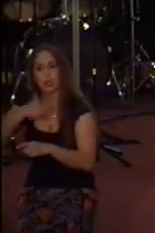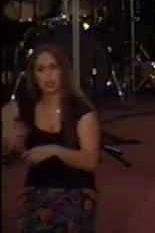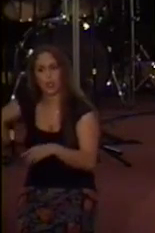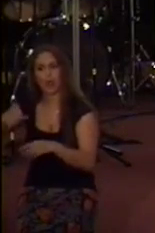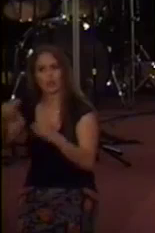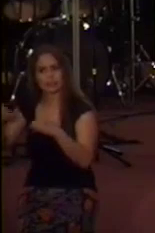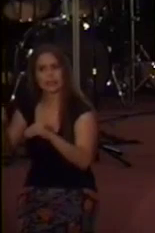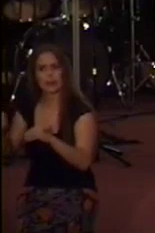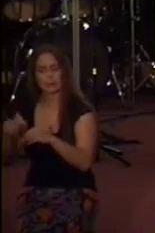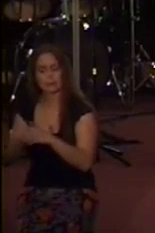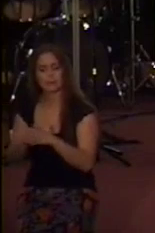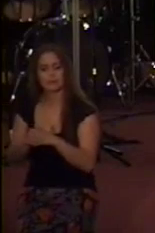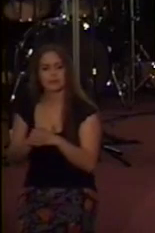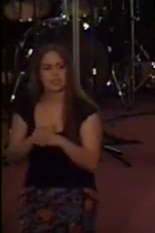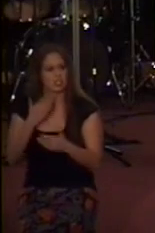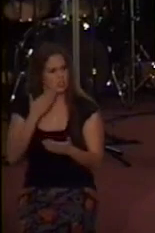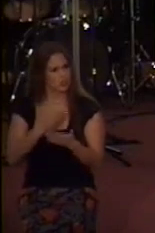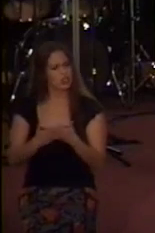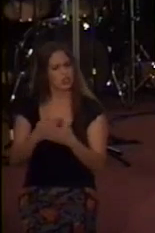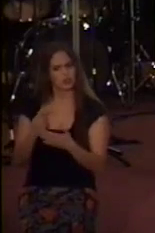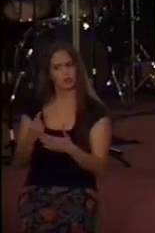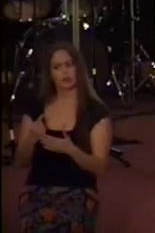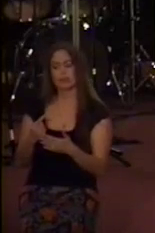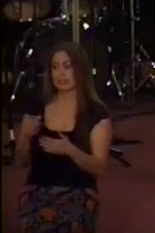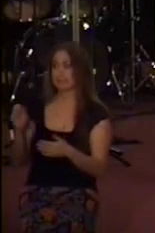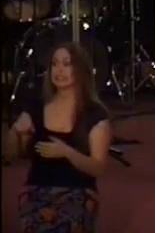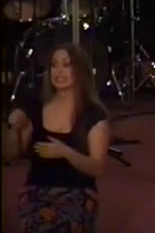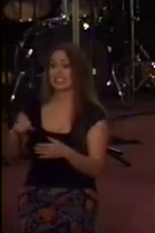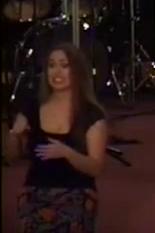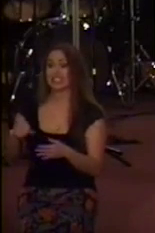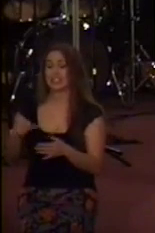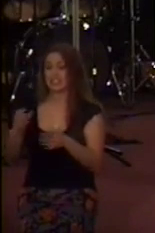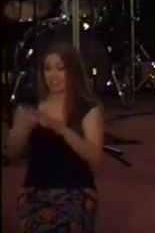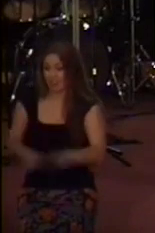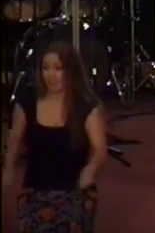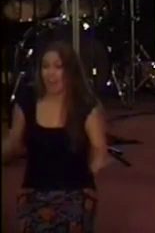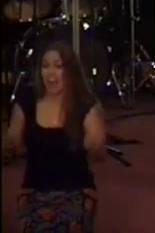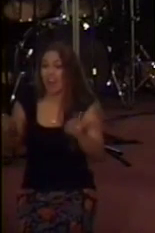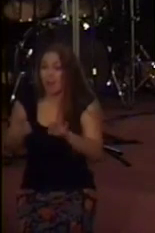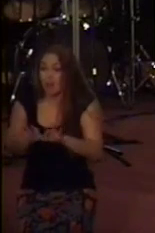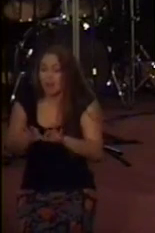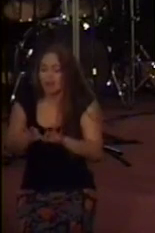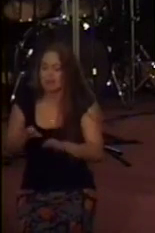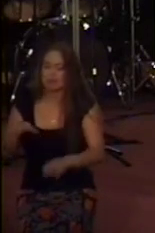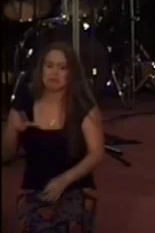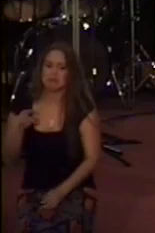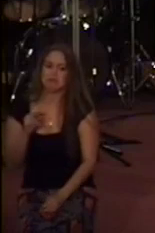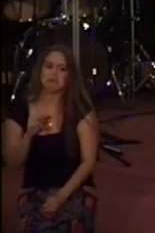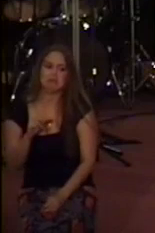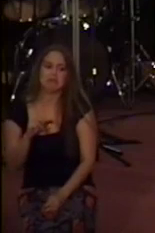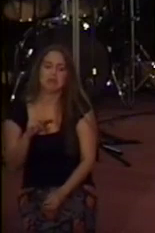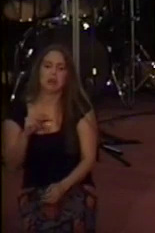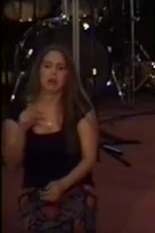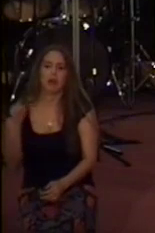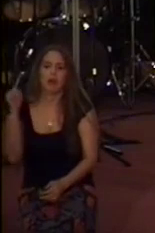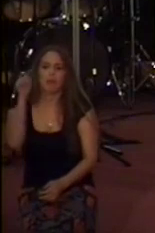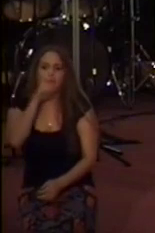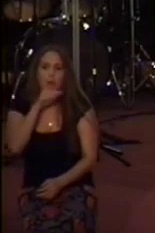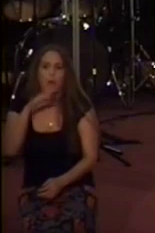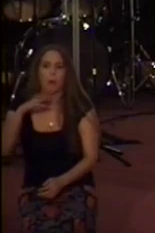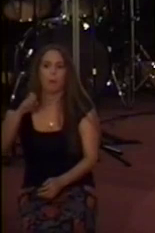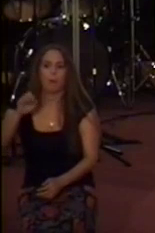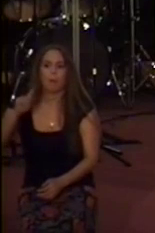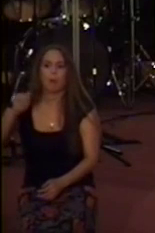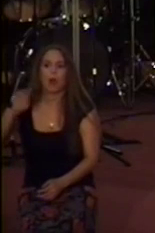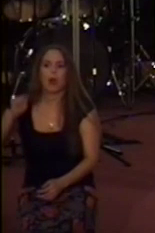friend said. He said, "Yeah." He said, "You know how valuable that is?" He said, "Nah, some fool named Martin Luther wrote all over